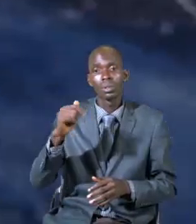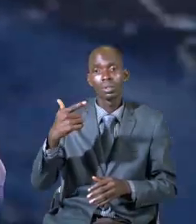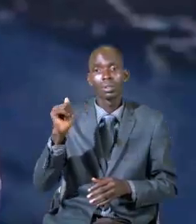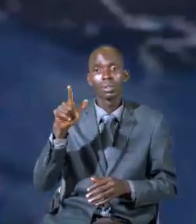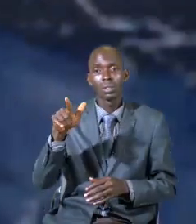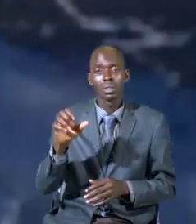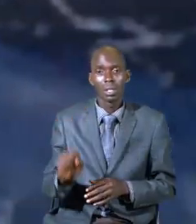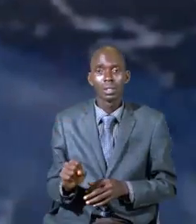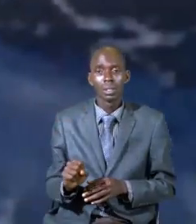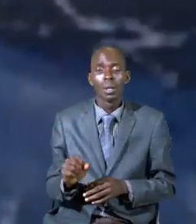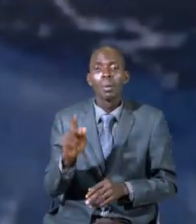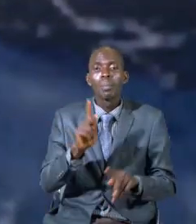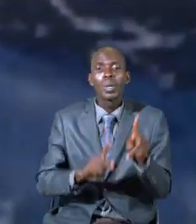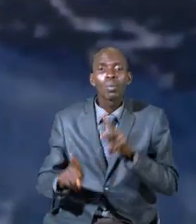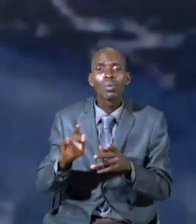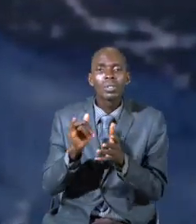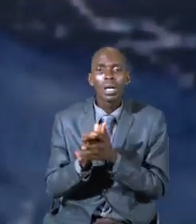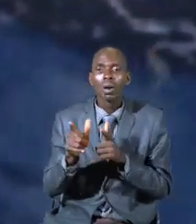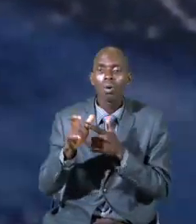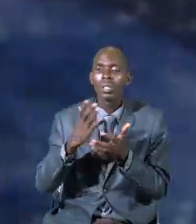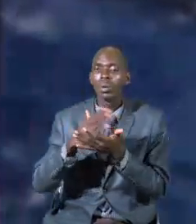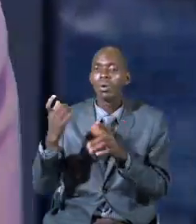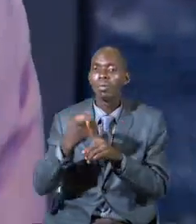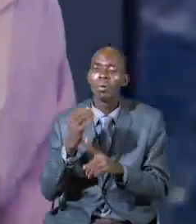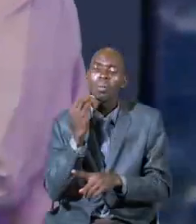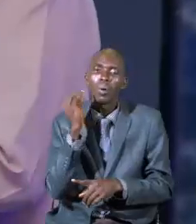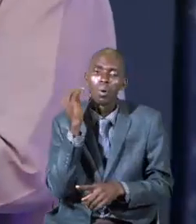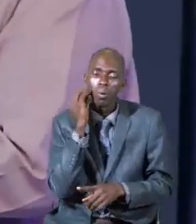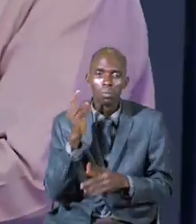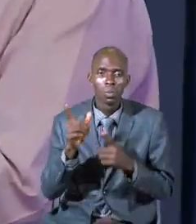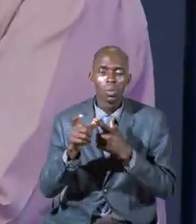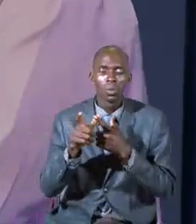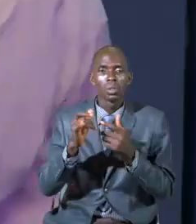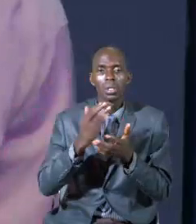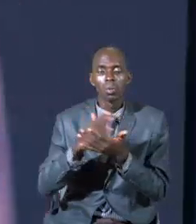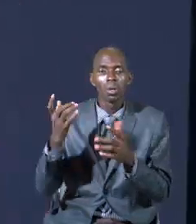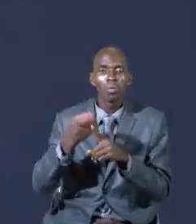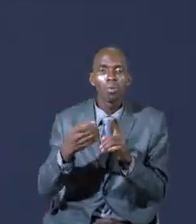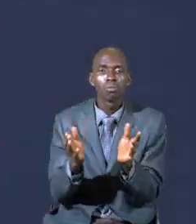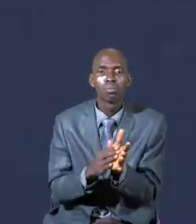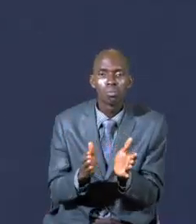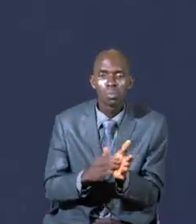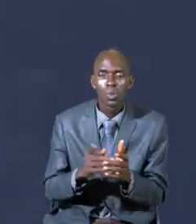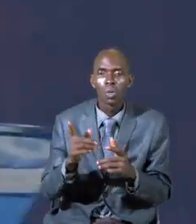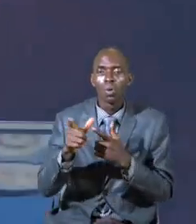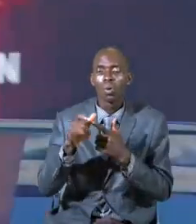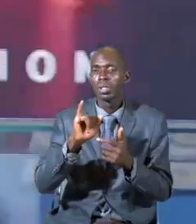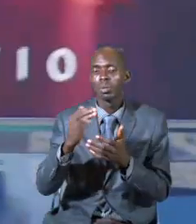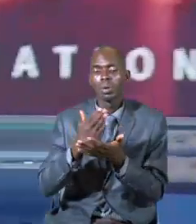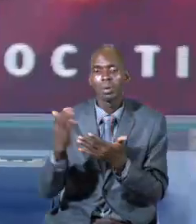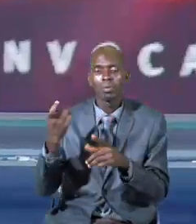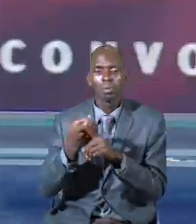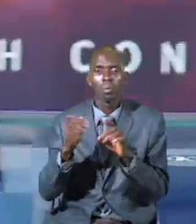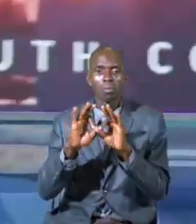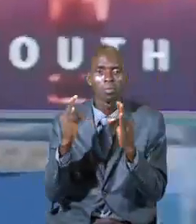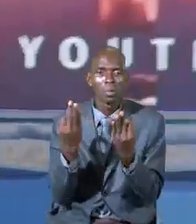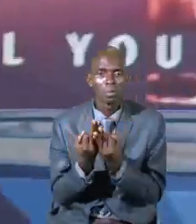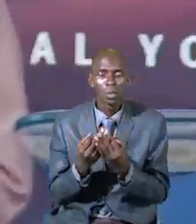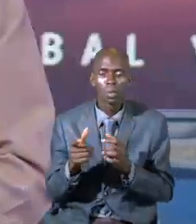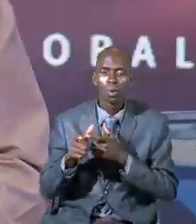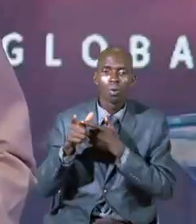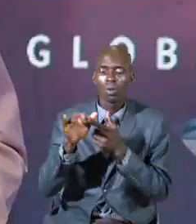run away from school, who run away from their families, who run away from responsibility. I